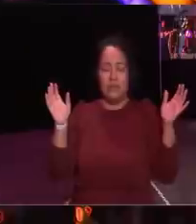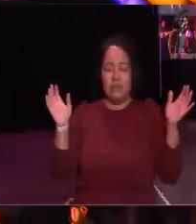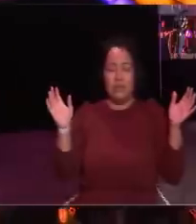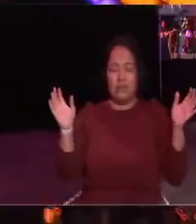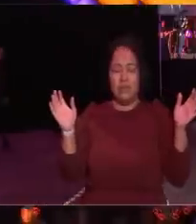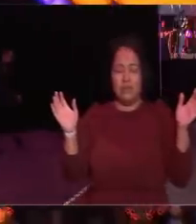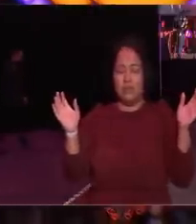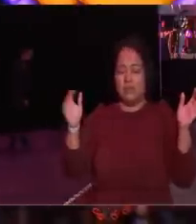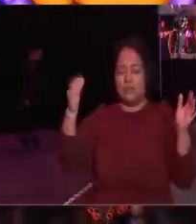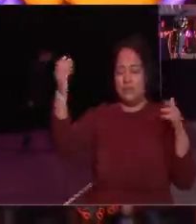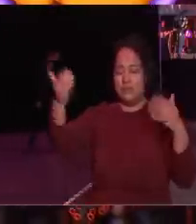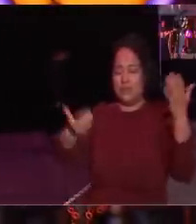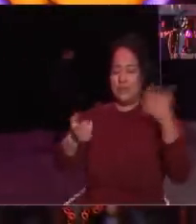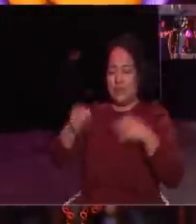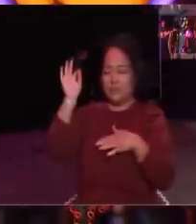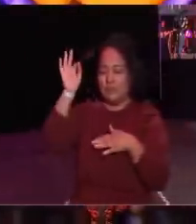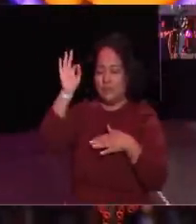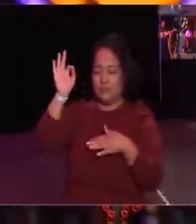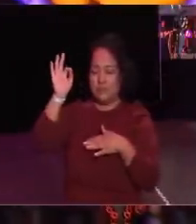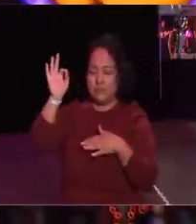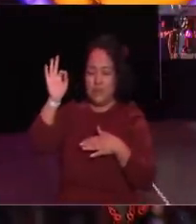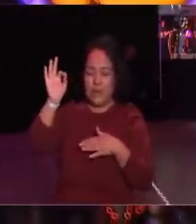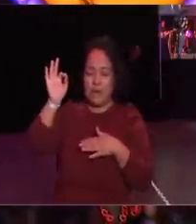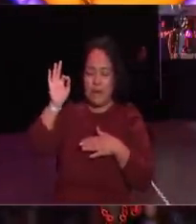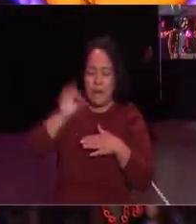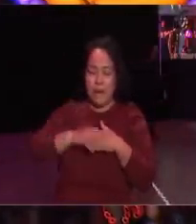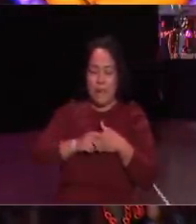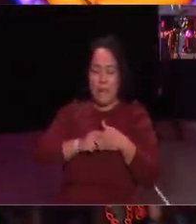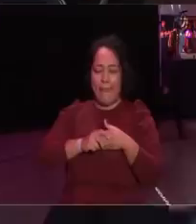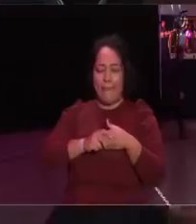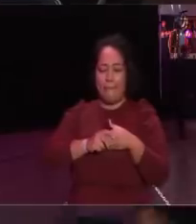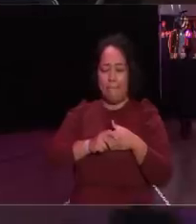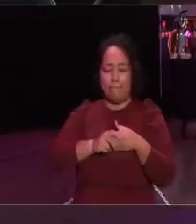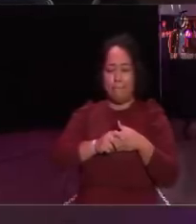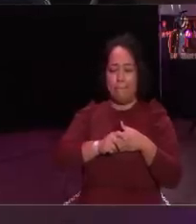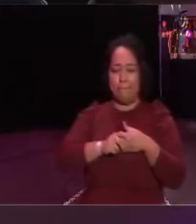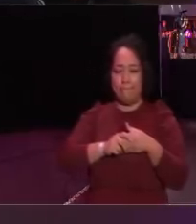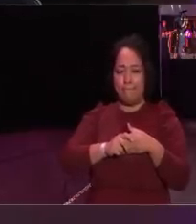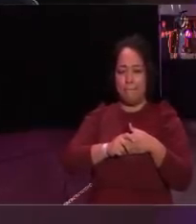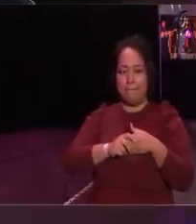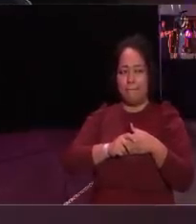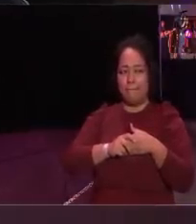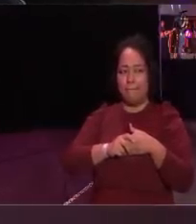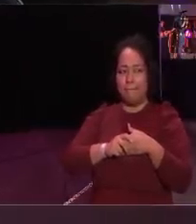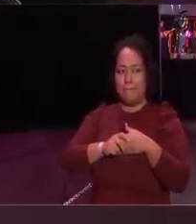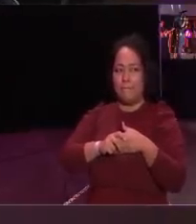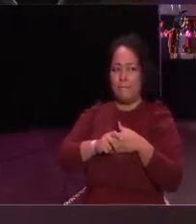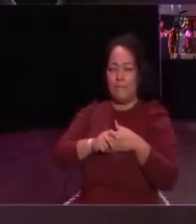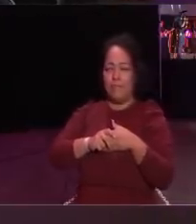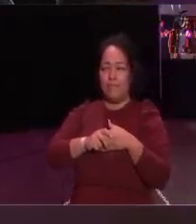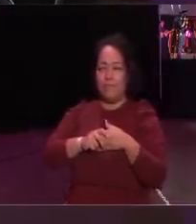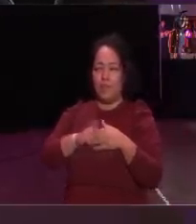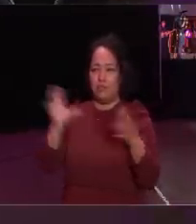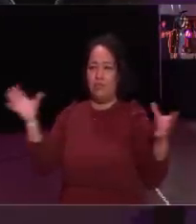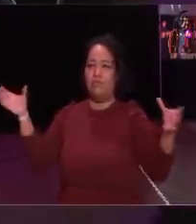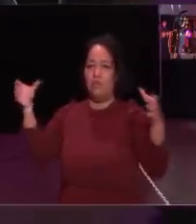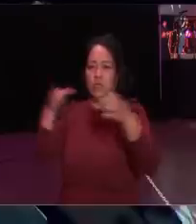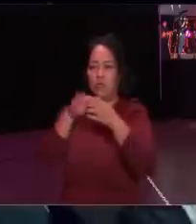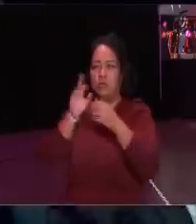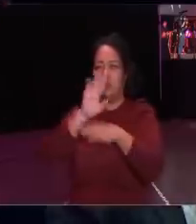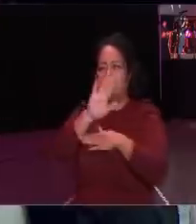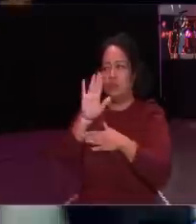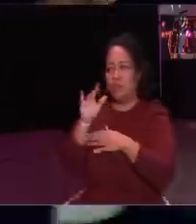Quiero invitar a los pastores. I'm going to ask the pastors. Que se junten con sus jóvenes. To come together with your